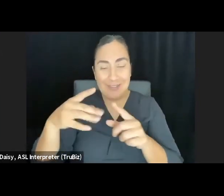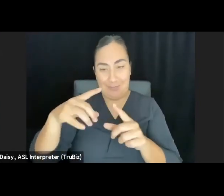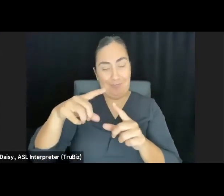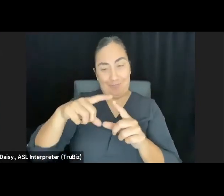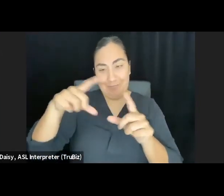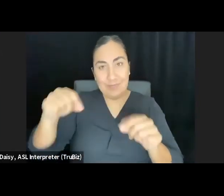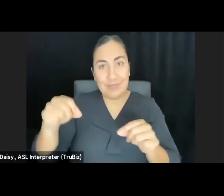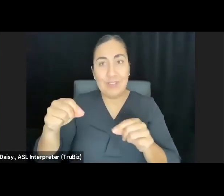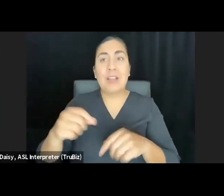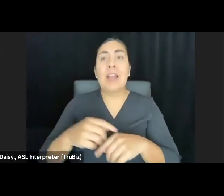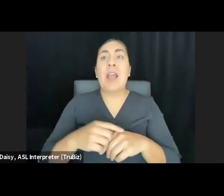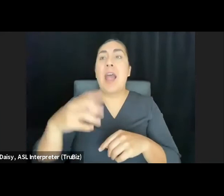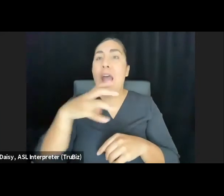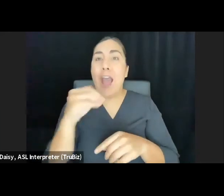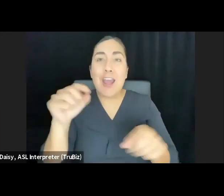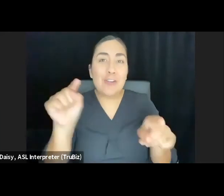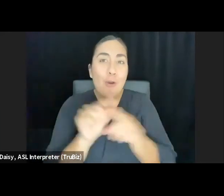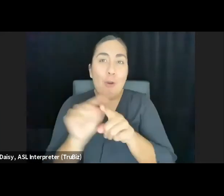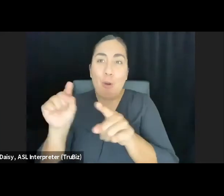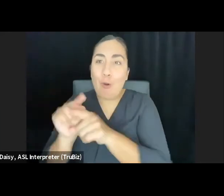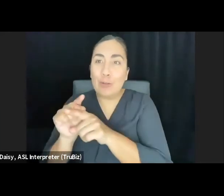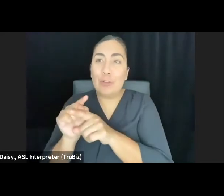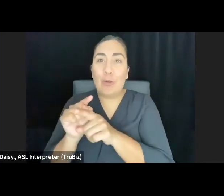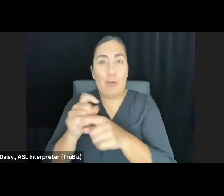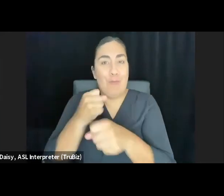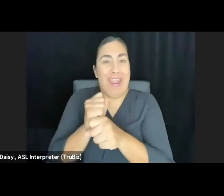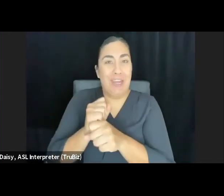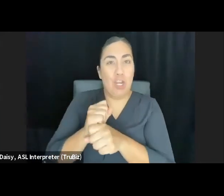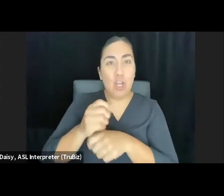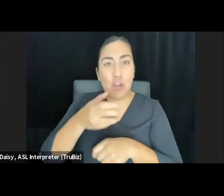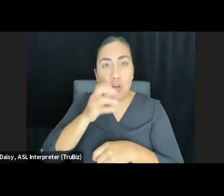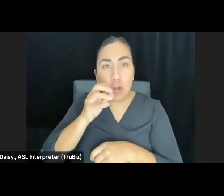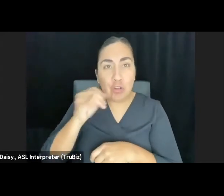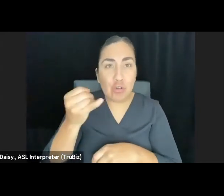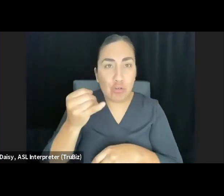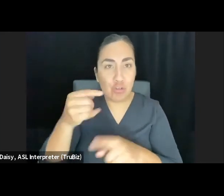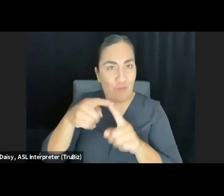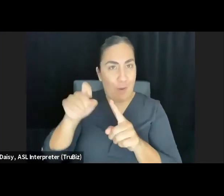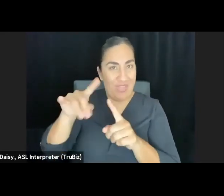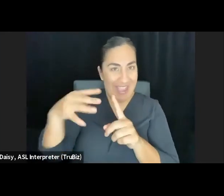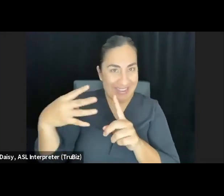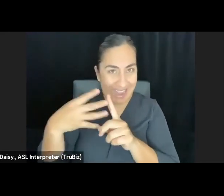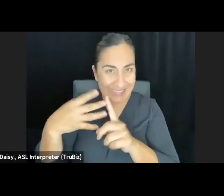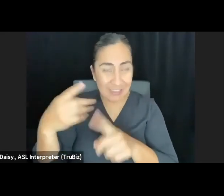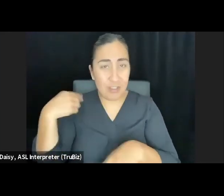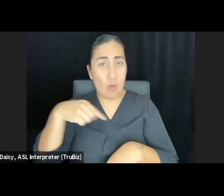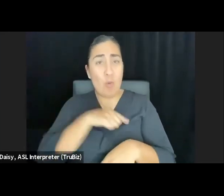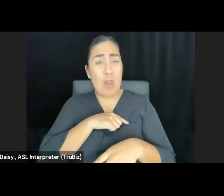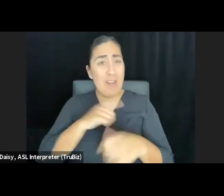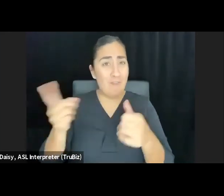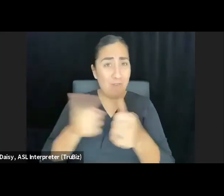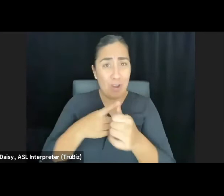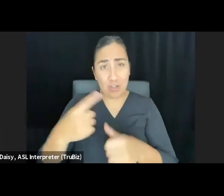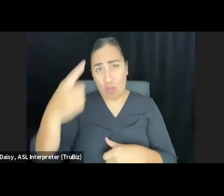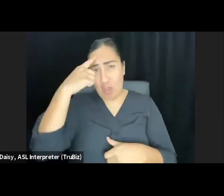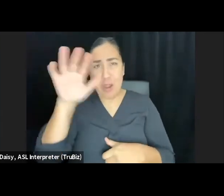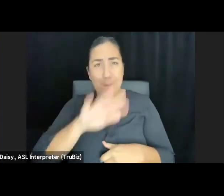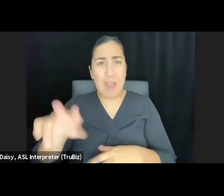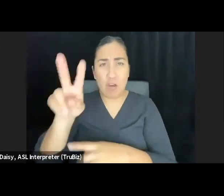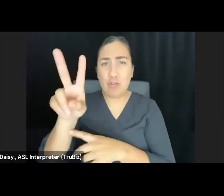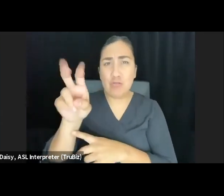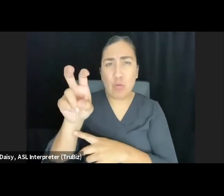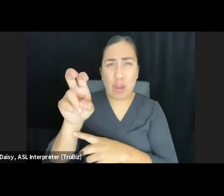our first production, we had thought there were going to be about 200 participants. So we